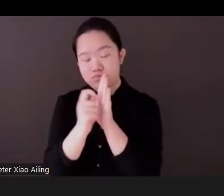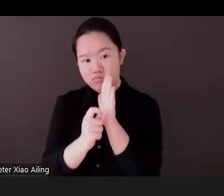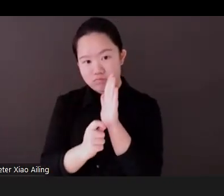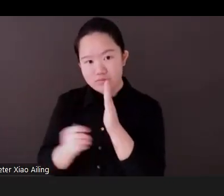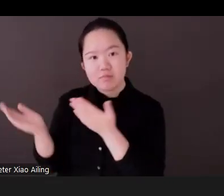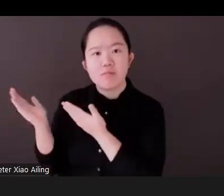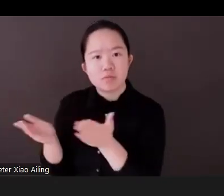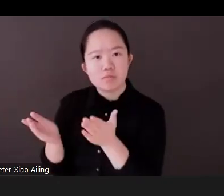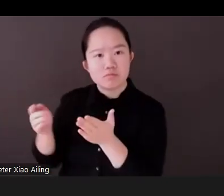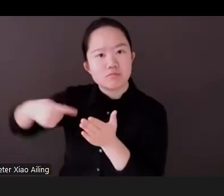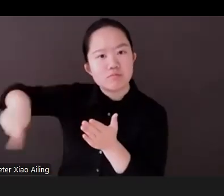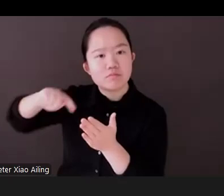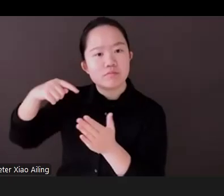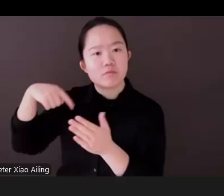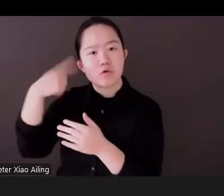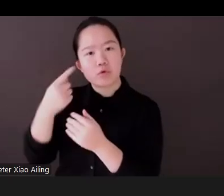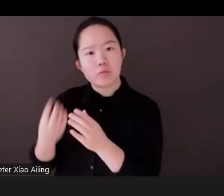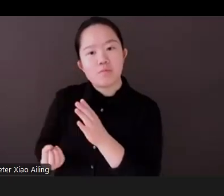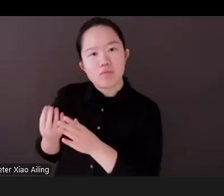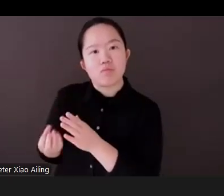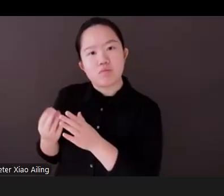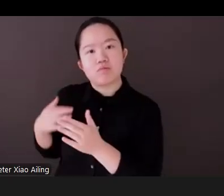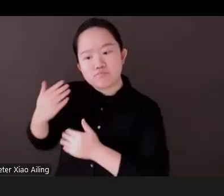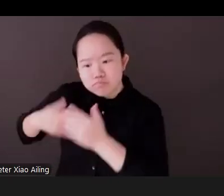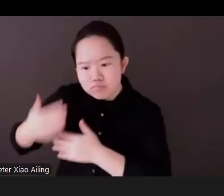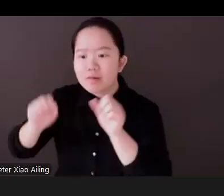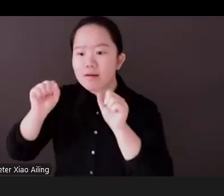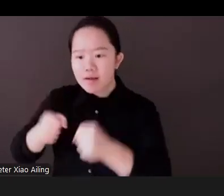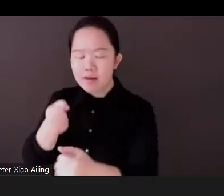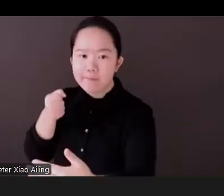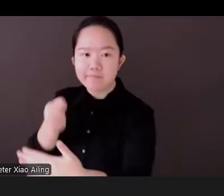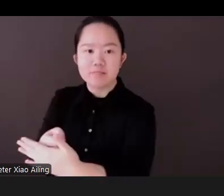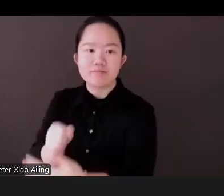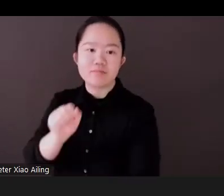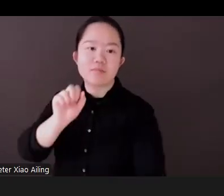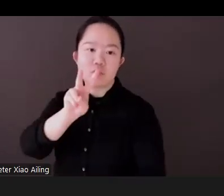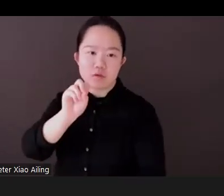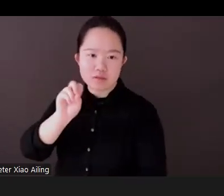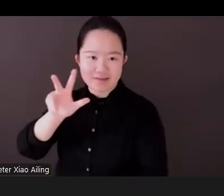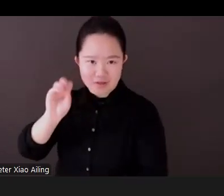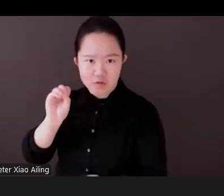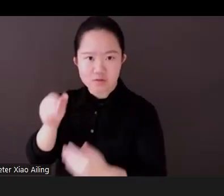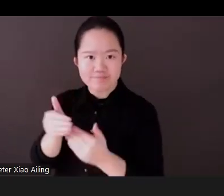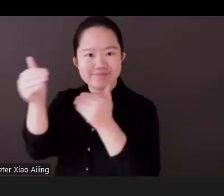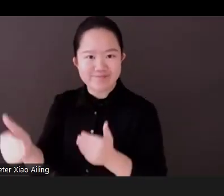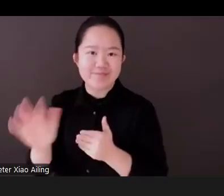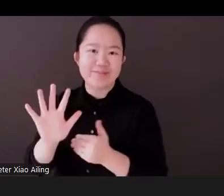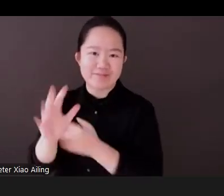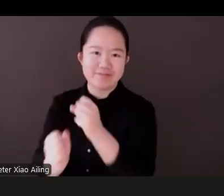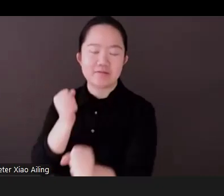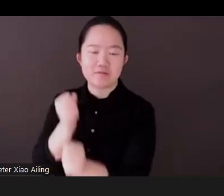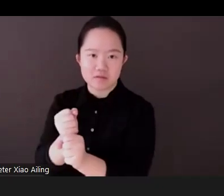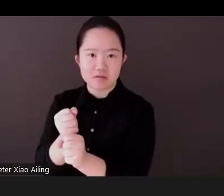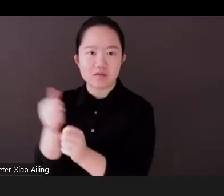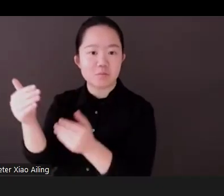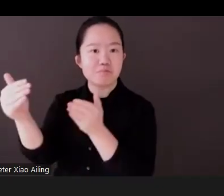services before that date. Exactly. That's the definition. So the question is, does this